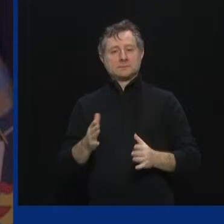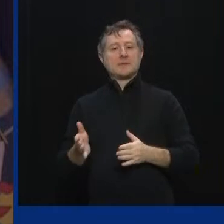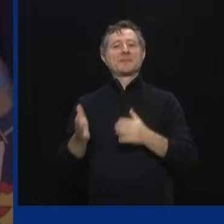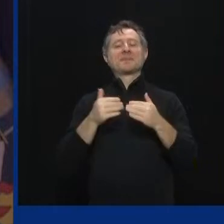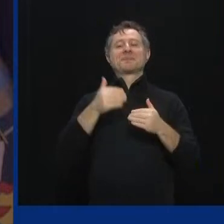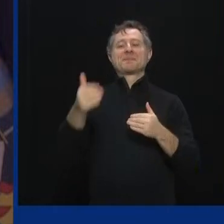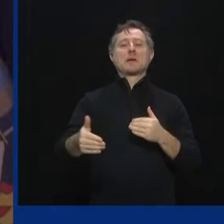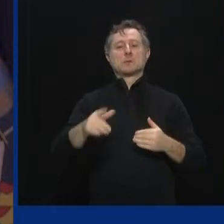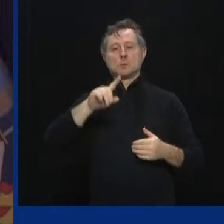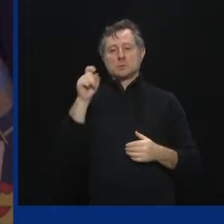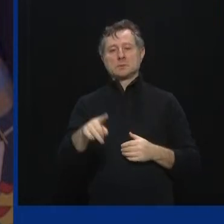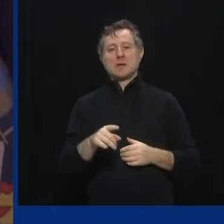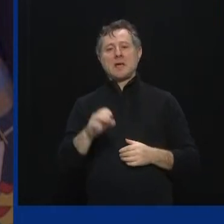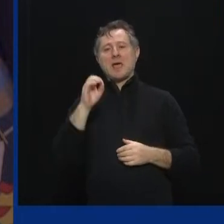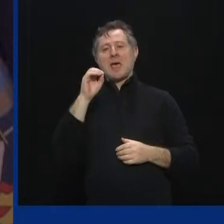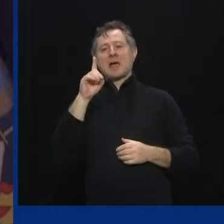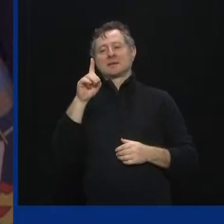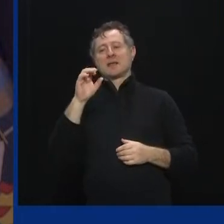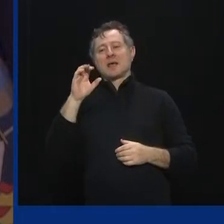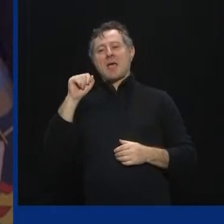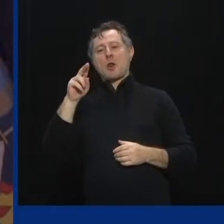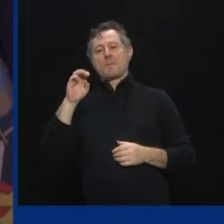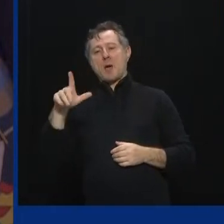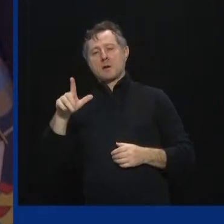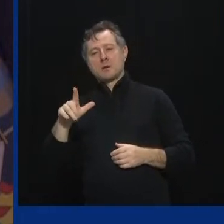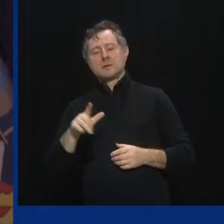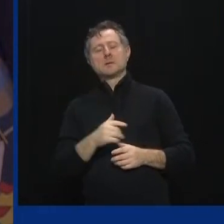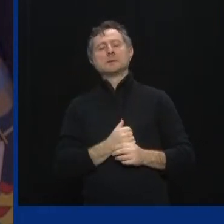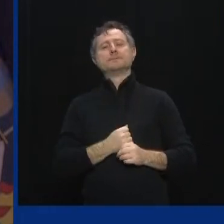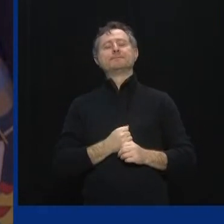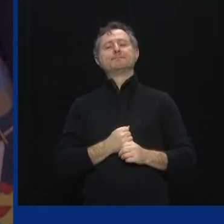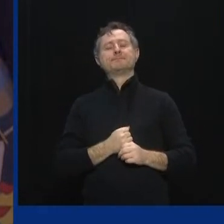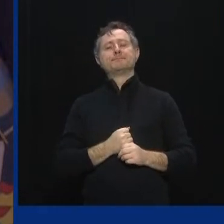Campbell. He's- John, your mic is open.